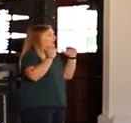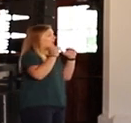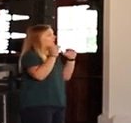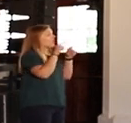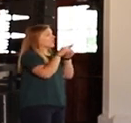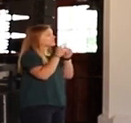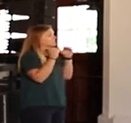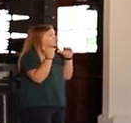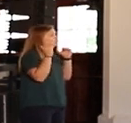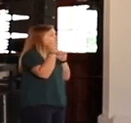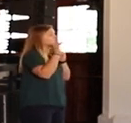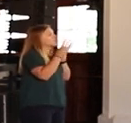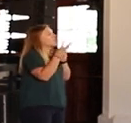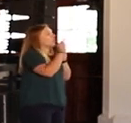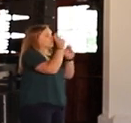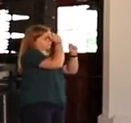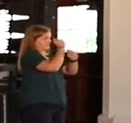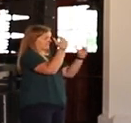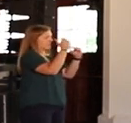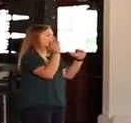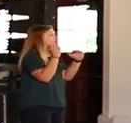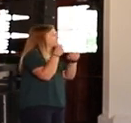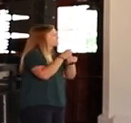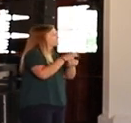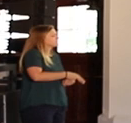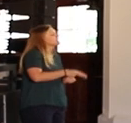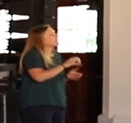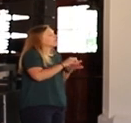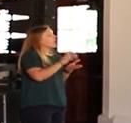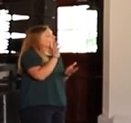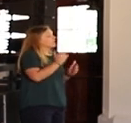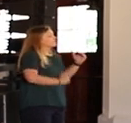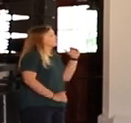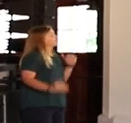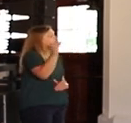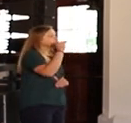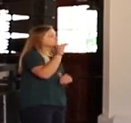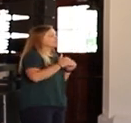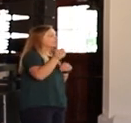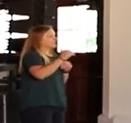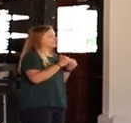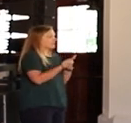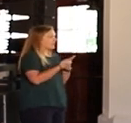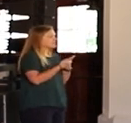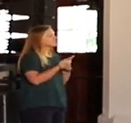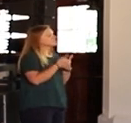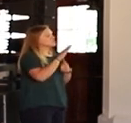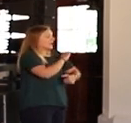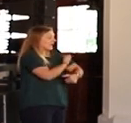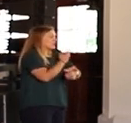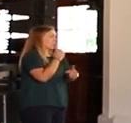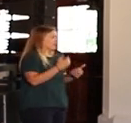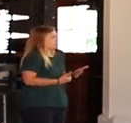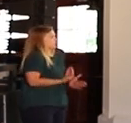just beyond your own perceived limits, those are the ones that propel you forward to the next challenge and renew your energy to